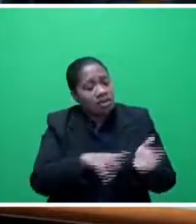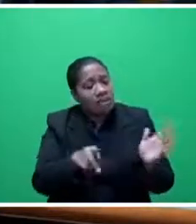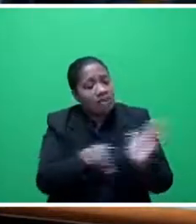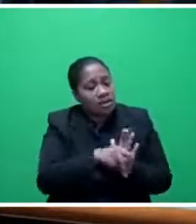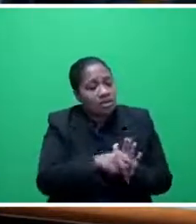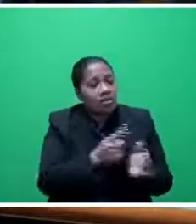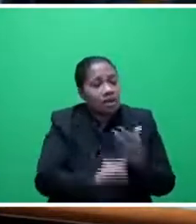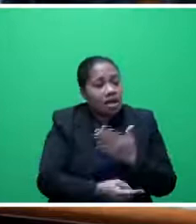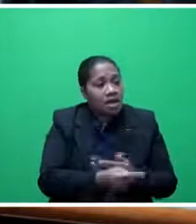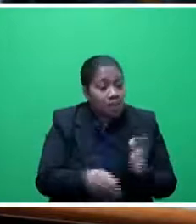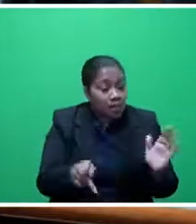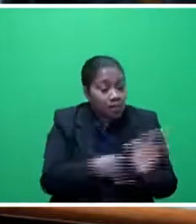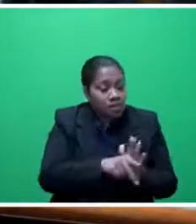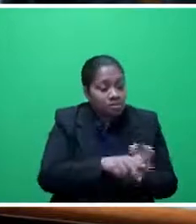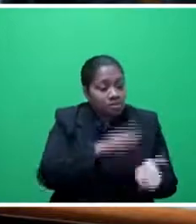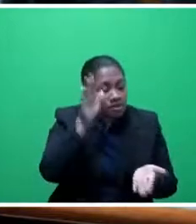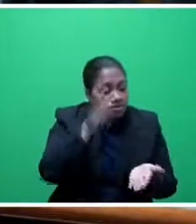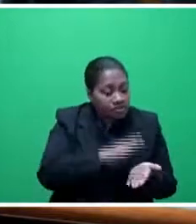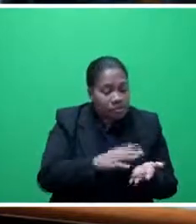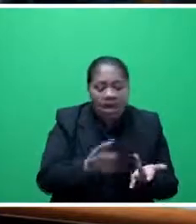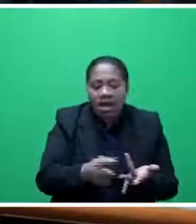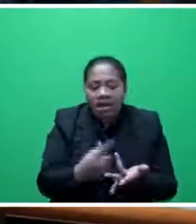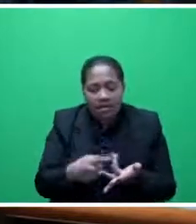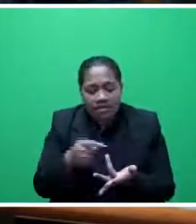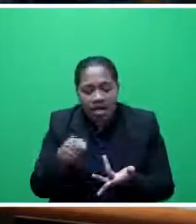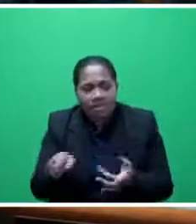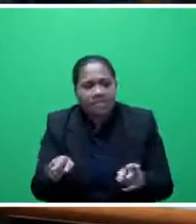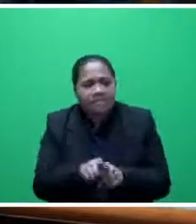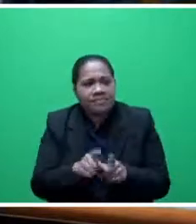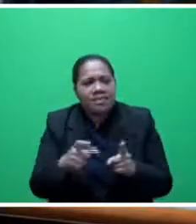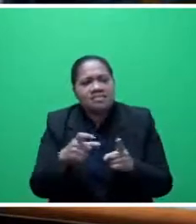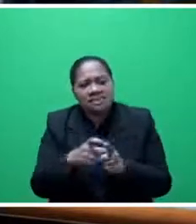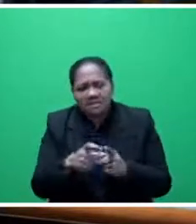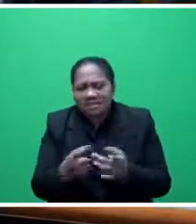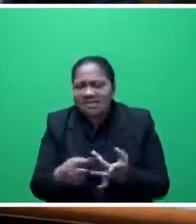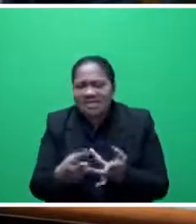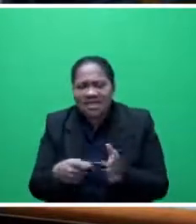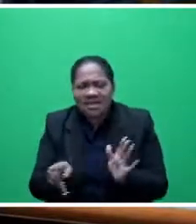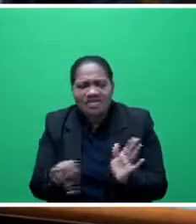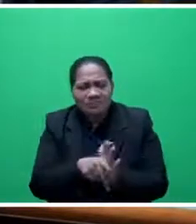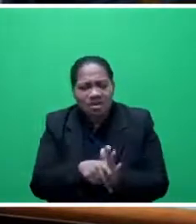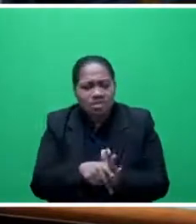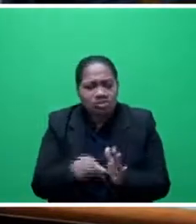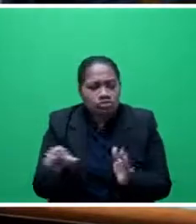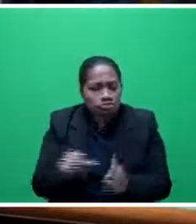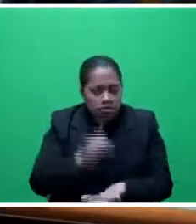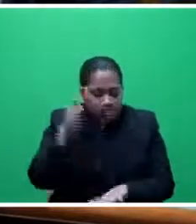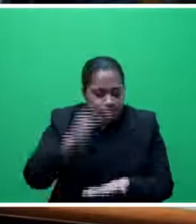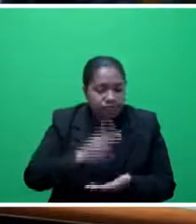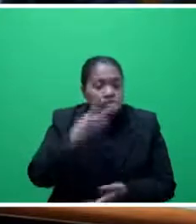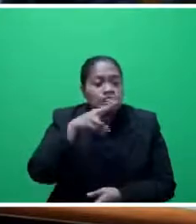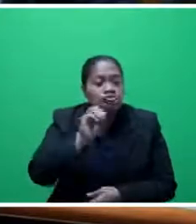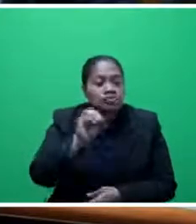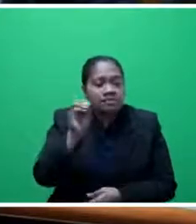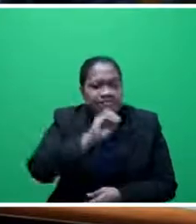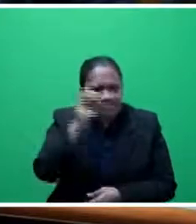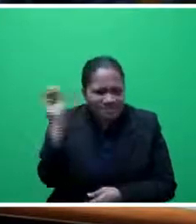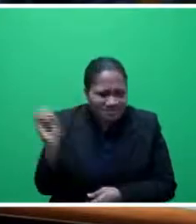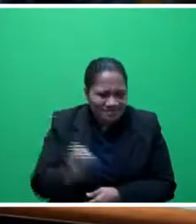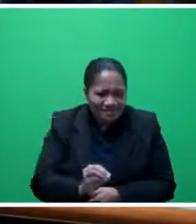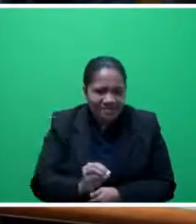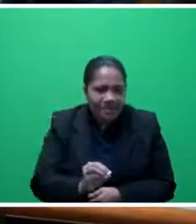have been reduced by another, diesel and the petrol prices should have been reduced by another 20%. It was